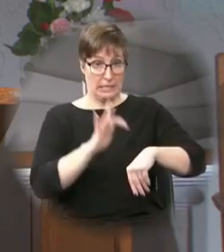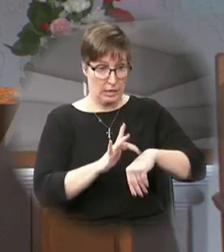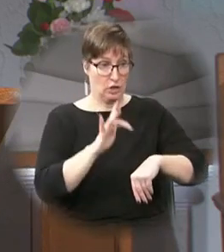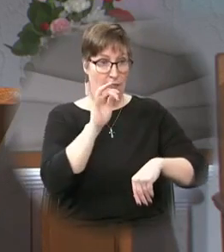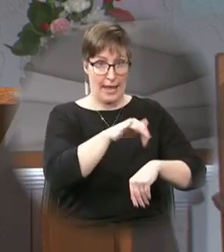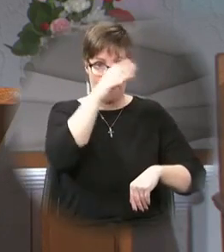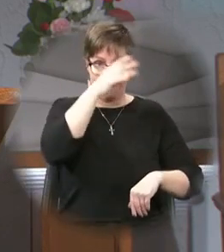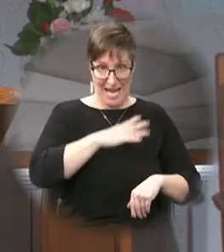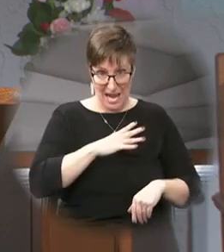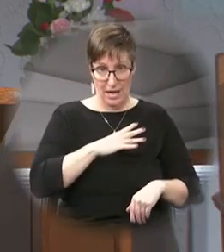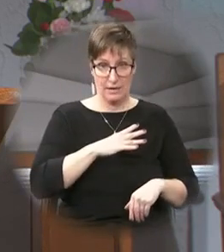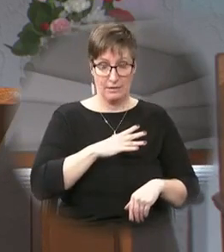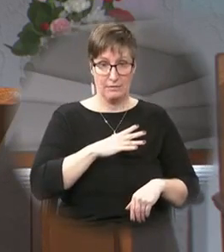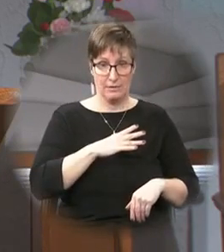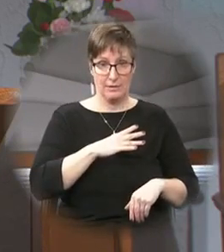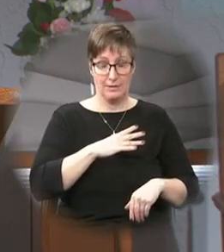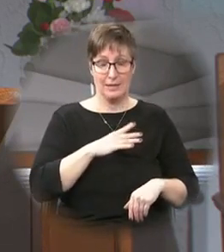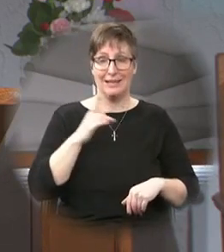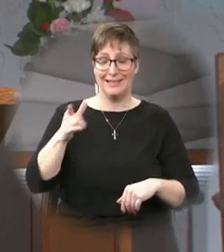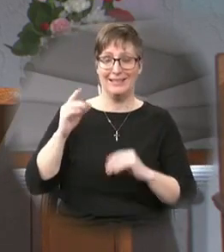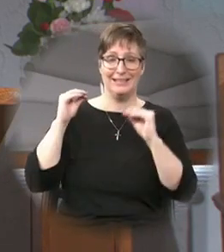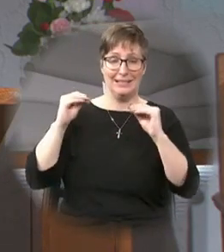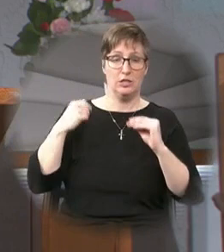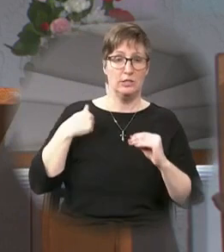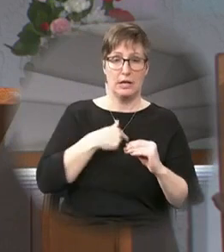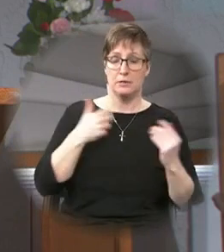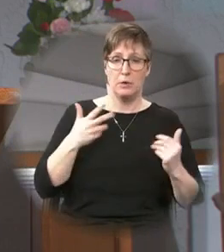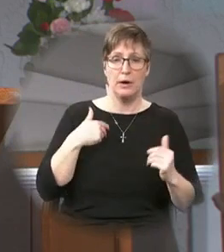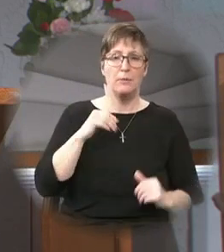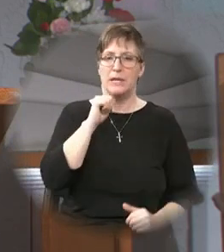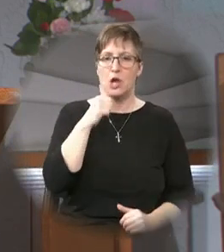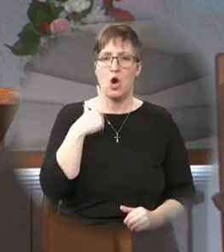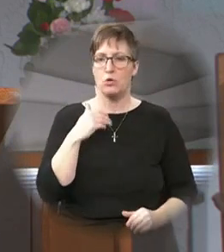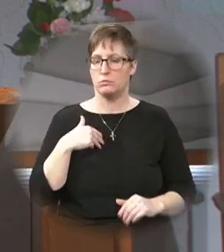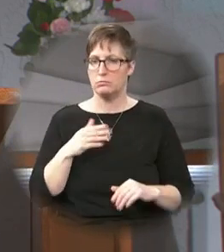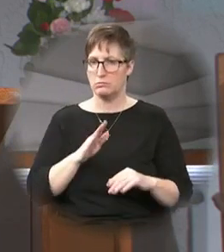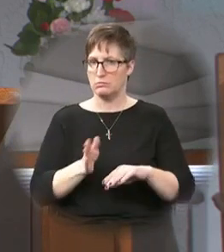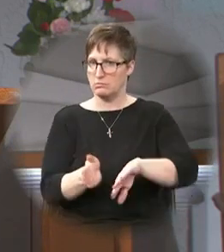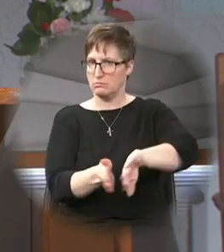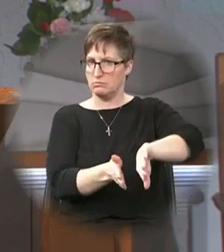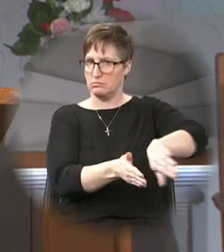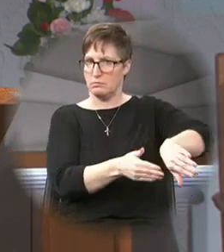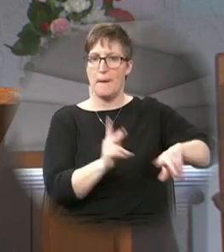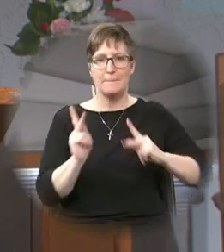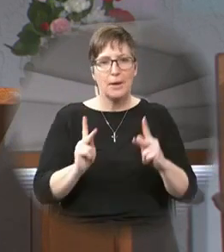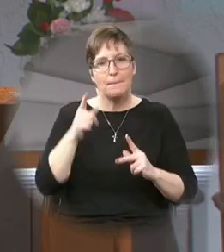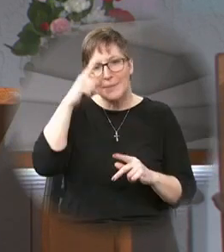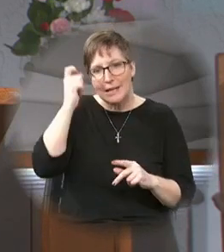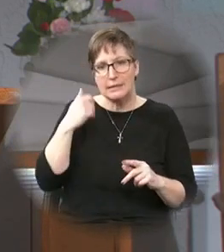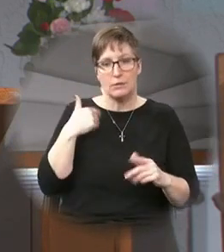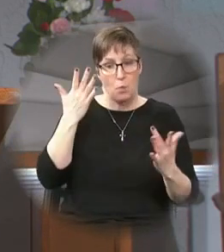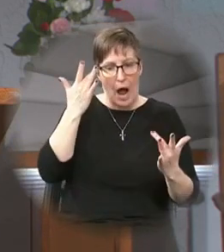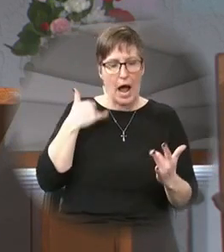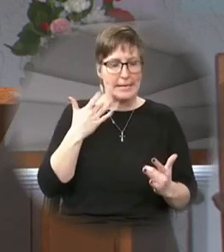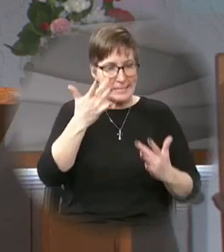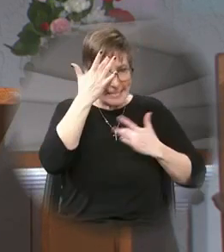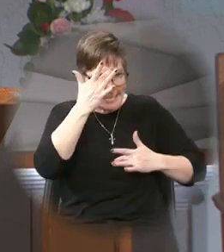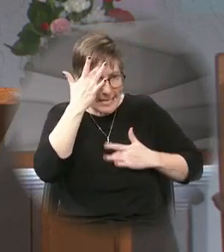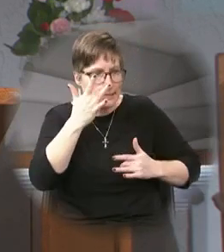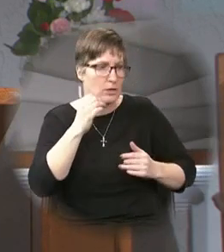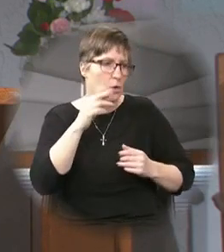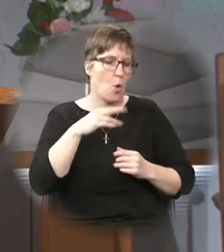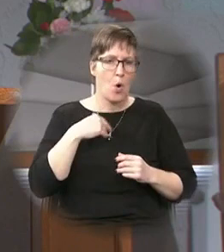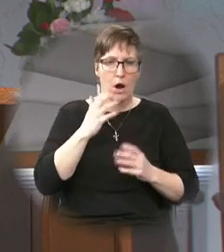untouchable leper, he teaches us that we are not to shun anyone because of a fixed physical sickness or